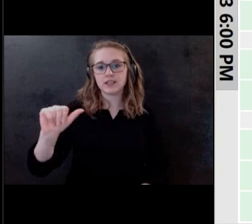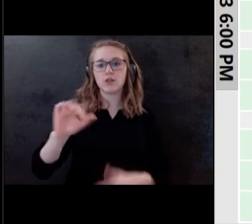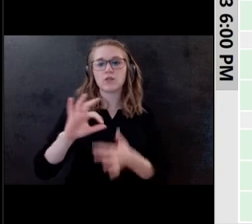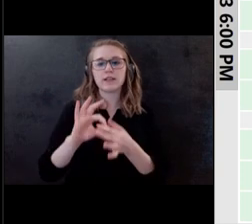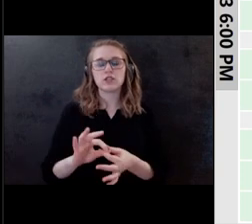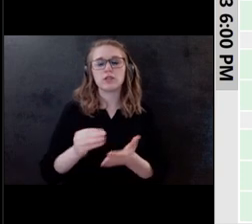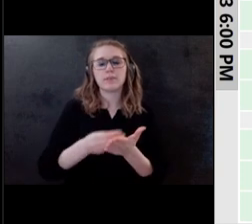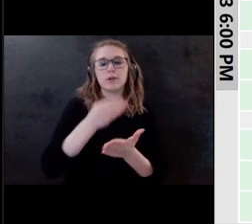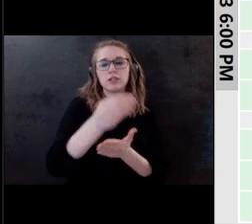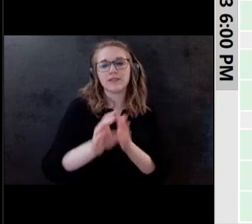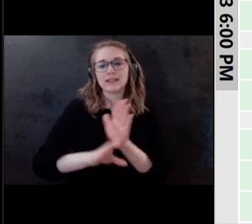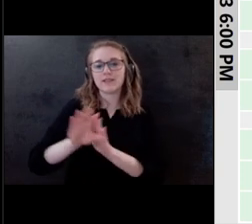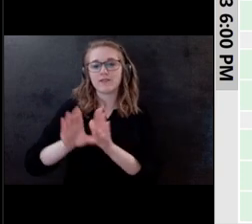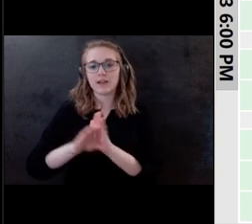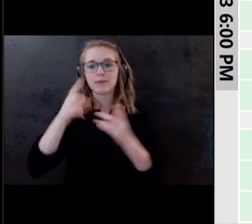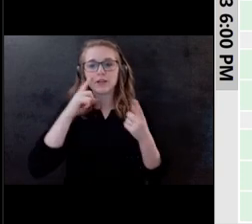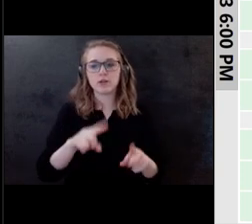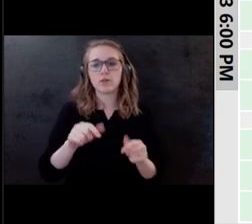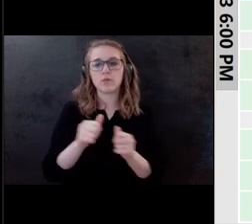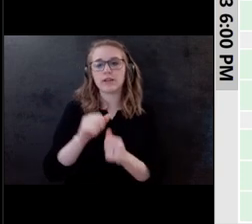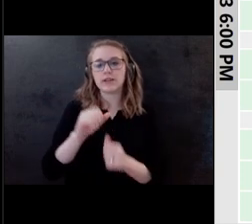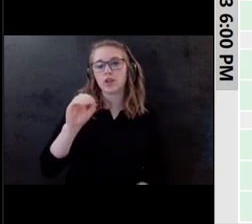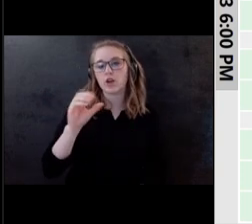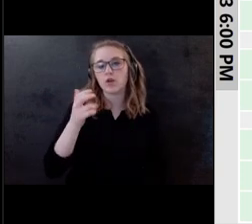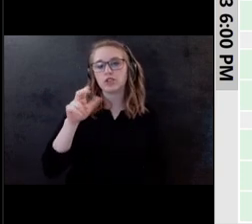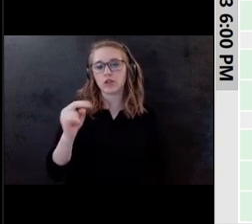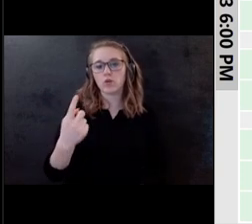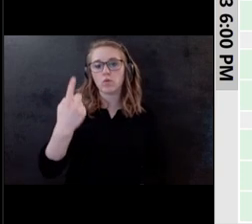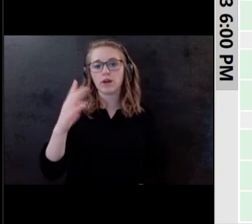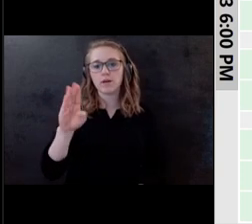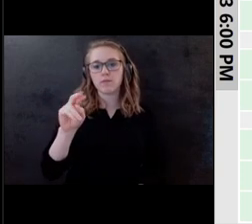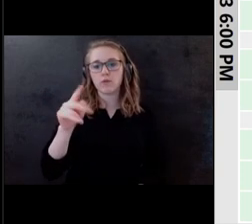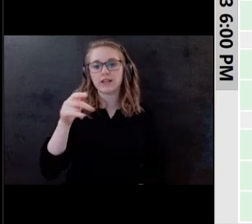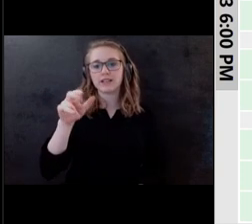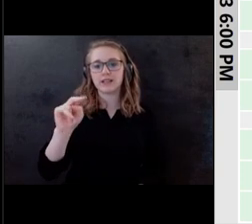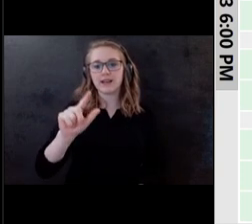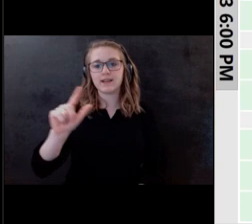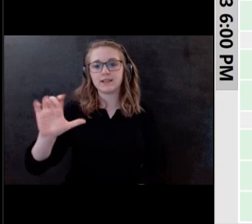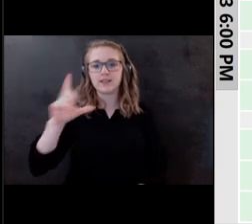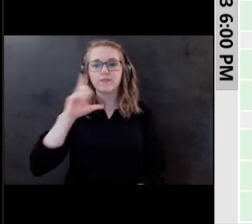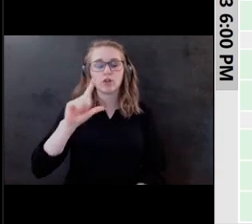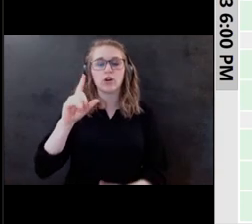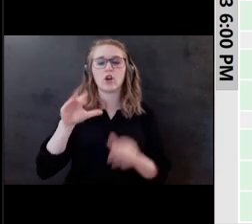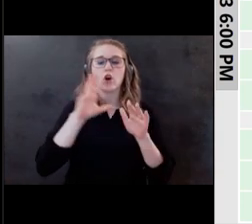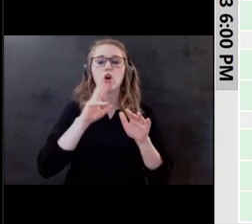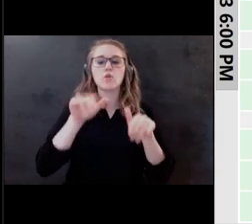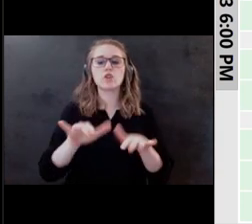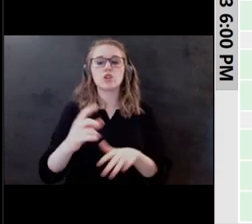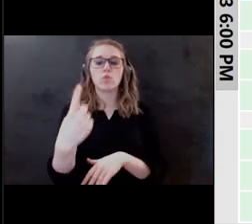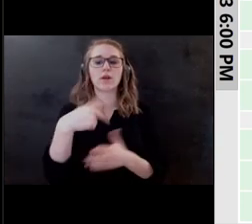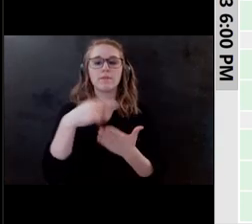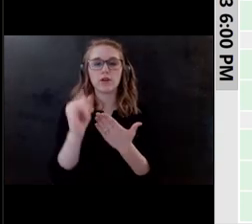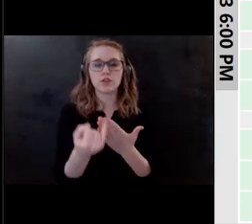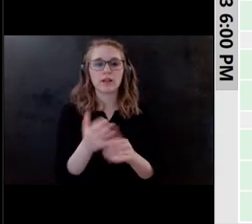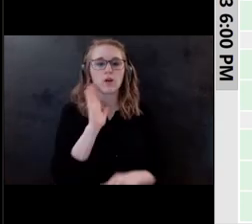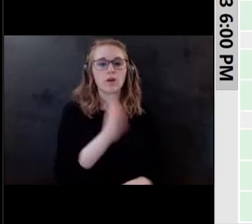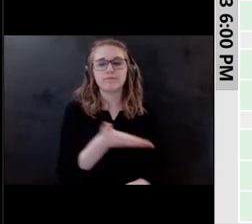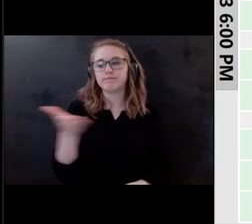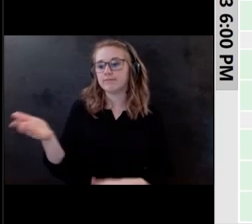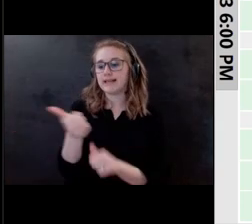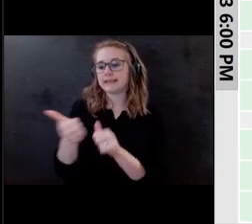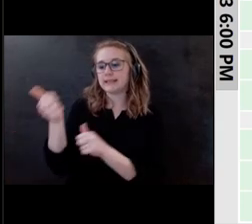agreement with Ocean One Boynton LLC for the Ocean One project. I'm going to turn to our executive director to introduce the item, and